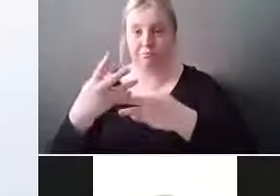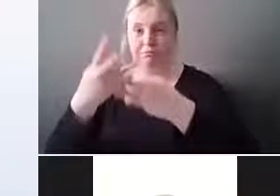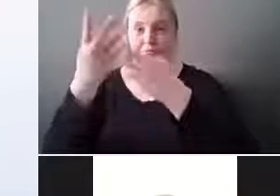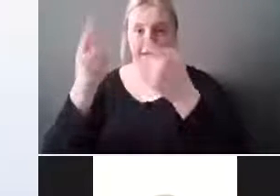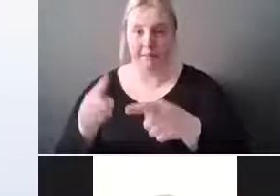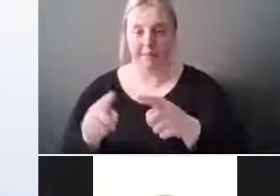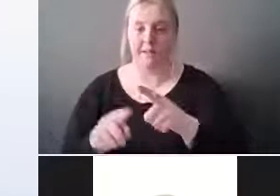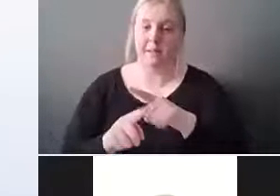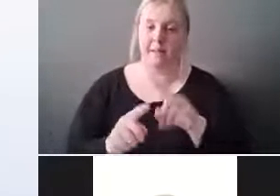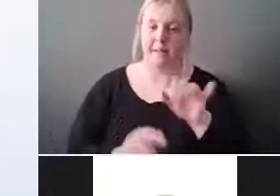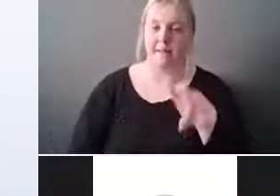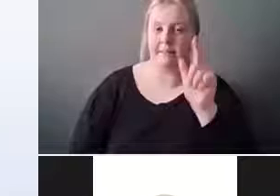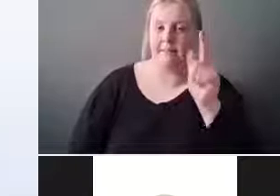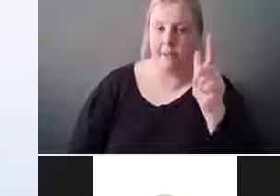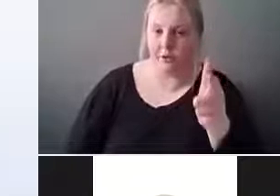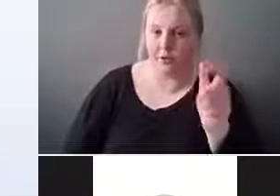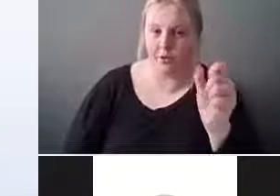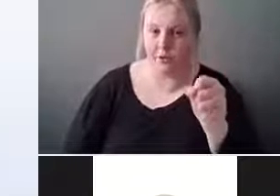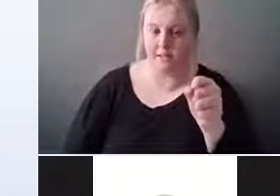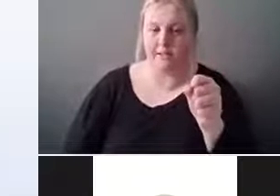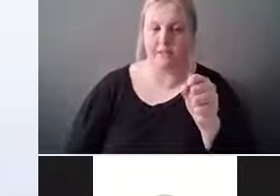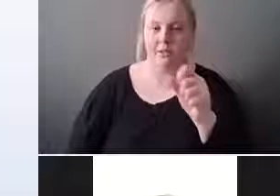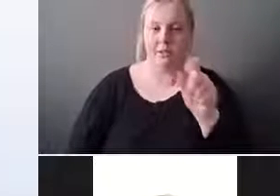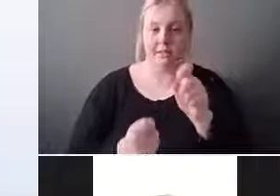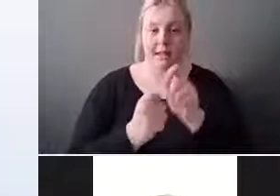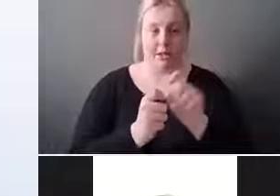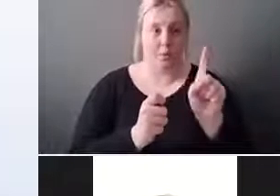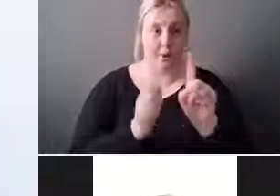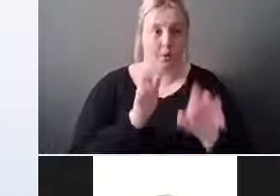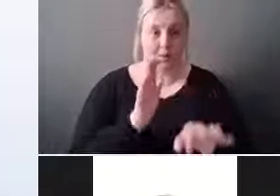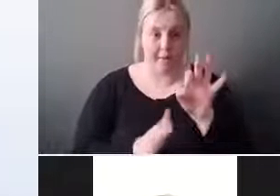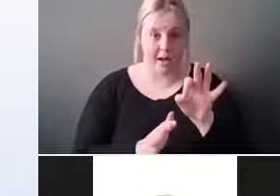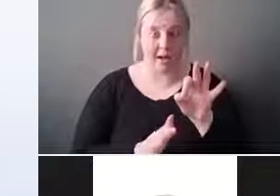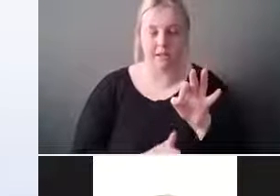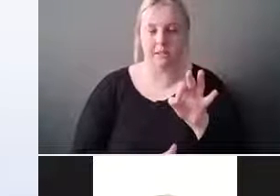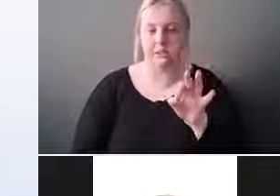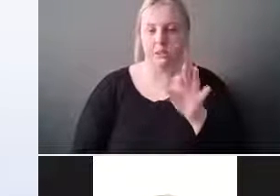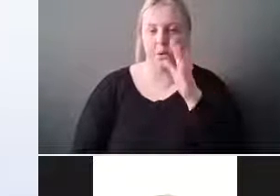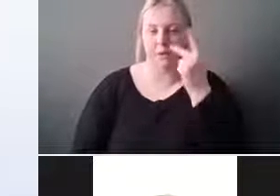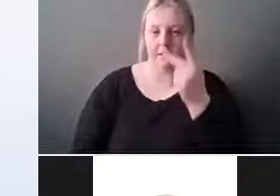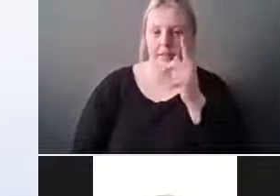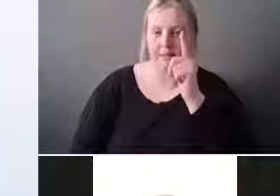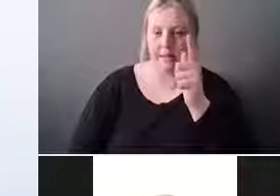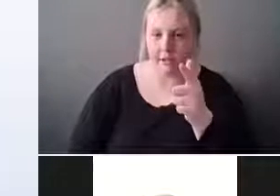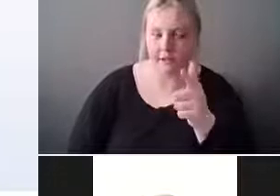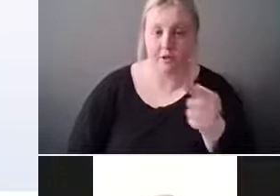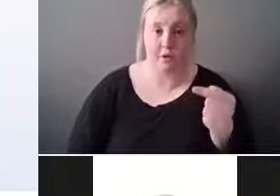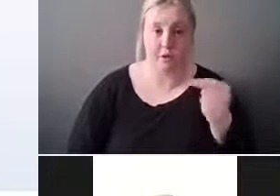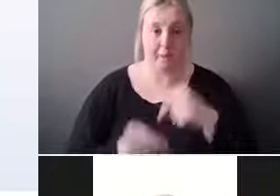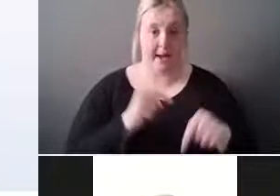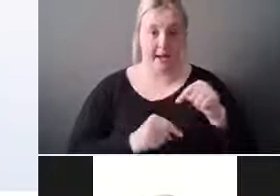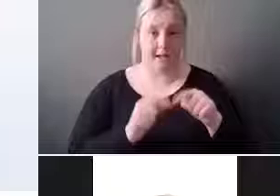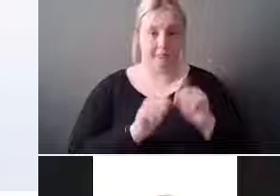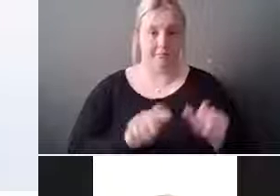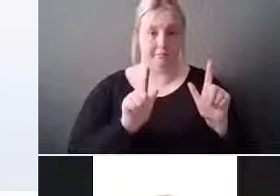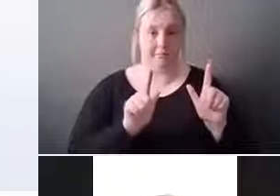that's in a later slide, is the exact source where you can get it. If we go back to the previous slide with regard